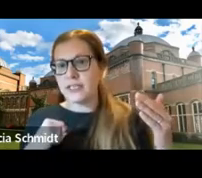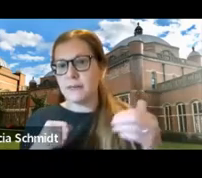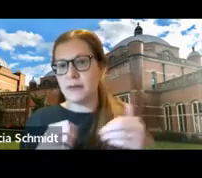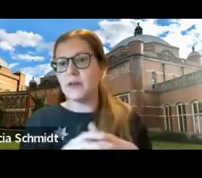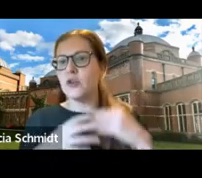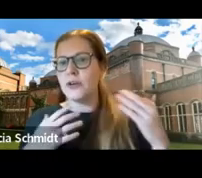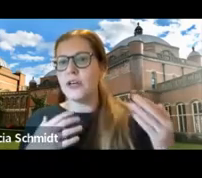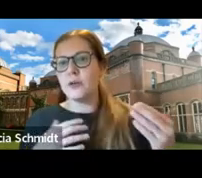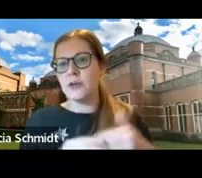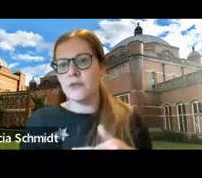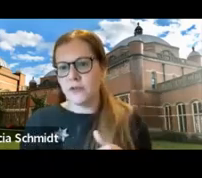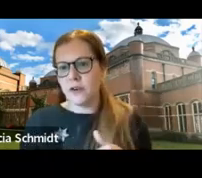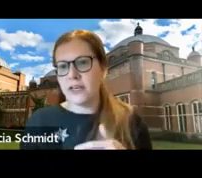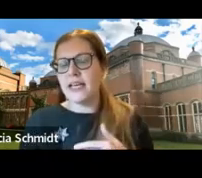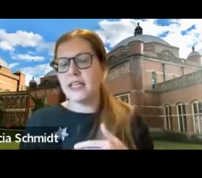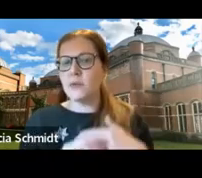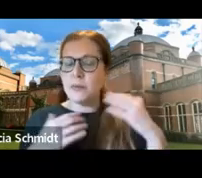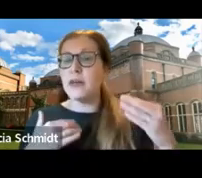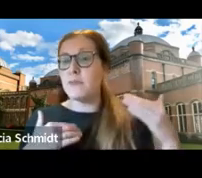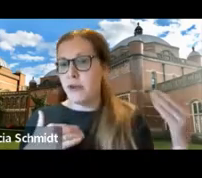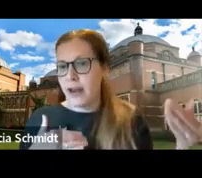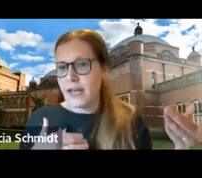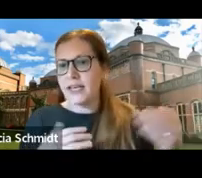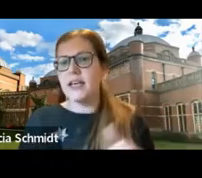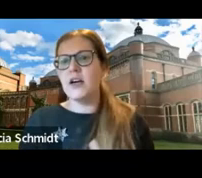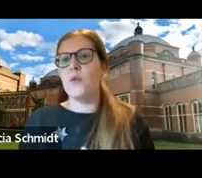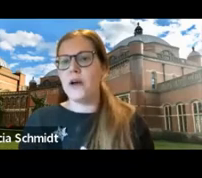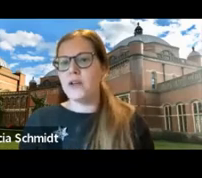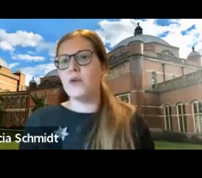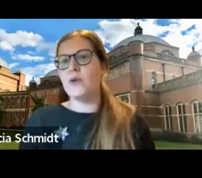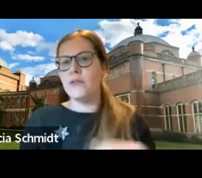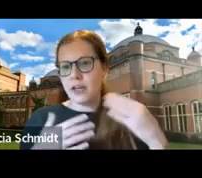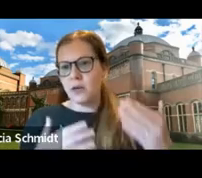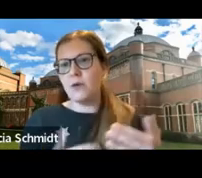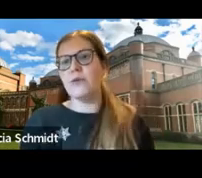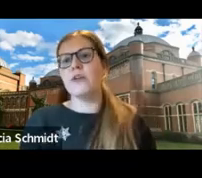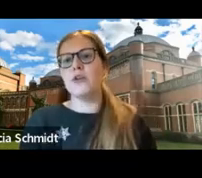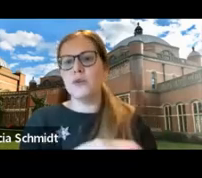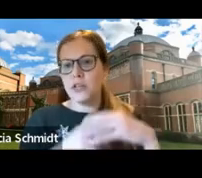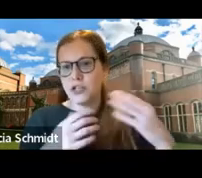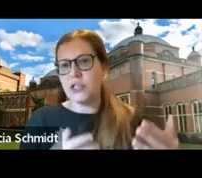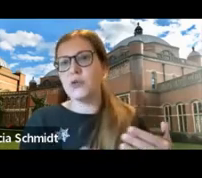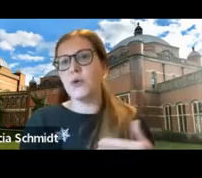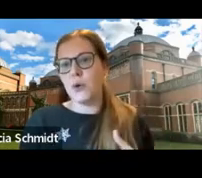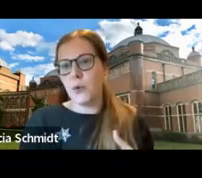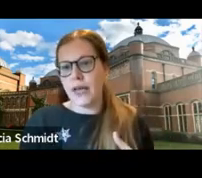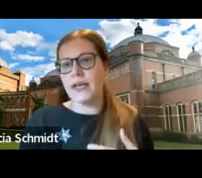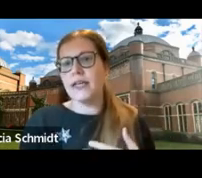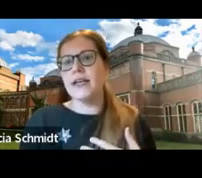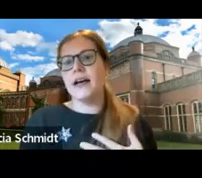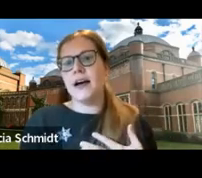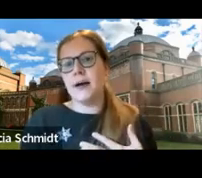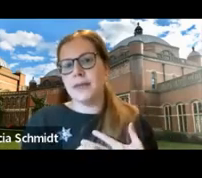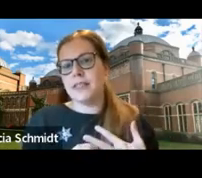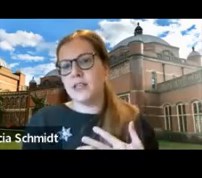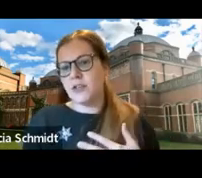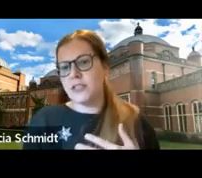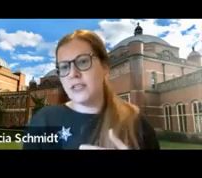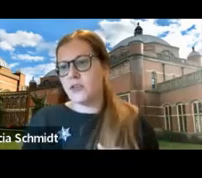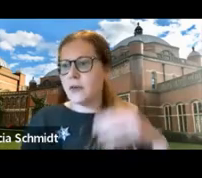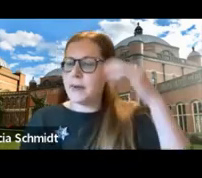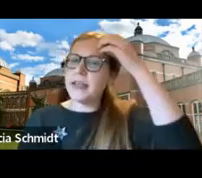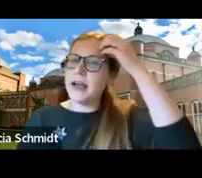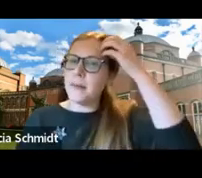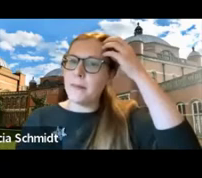6 months, for example, during an observing run, there will be a break where, you know, the vacuum will be renewed, engineers will go in,